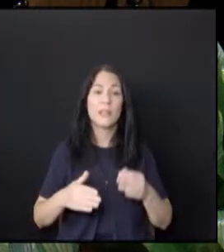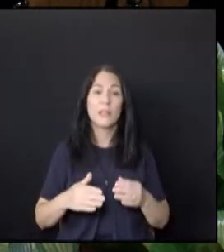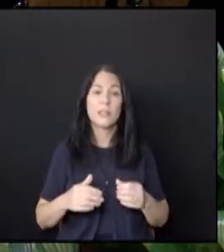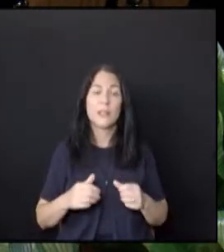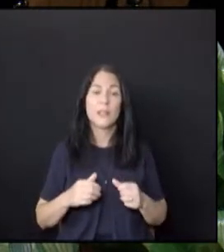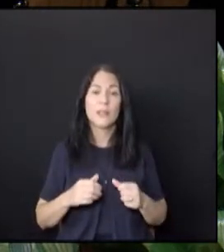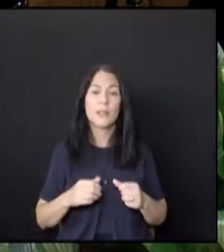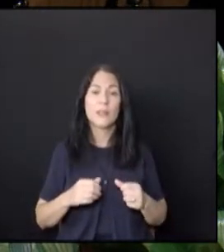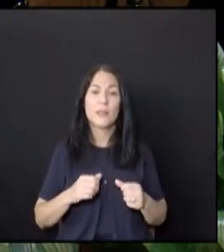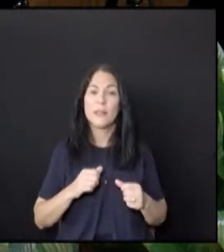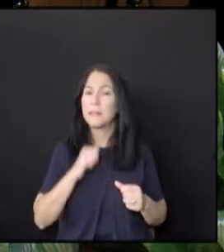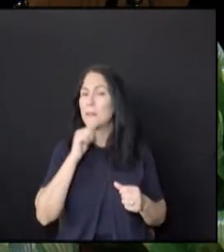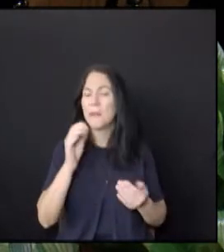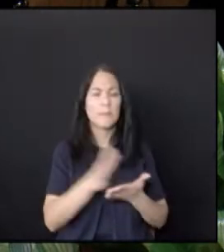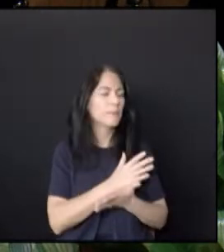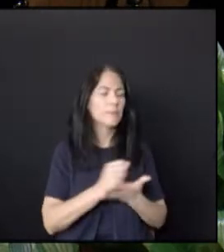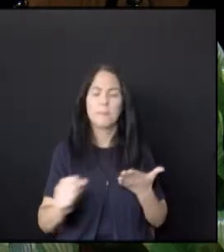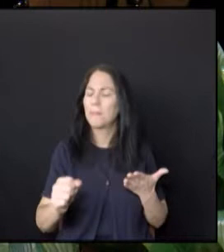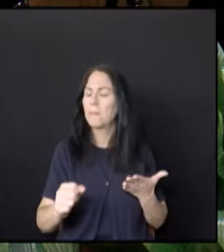be destroyed.